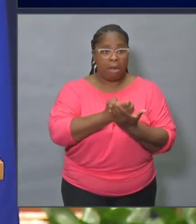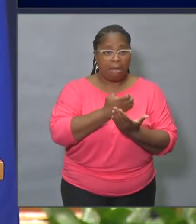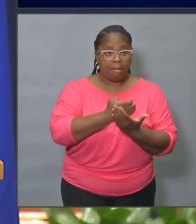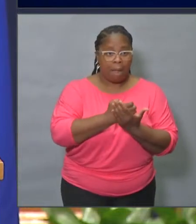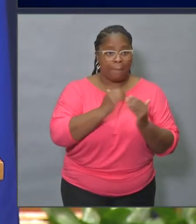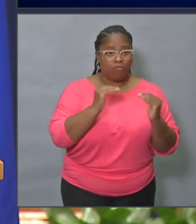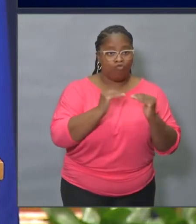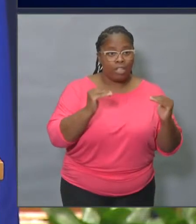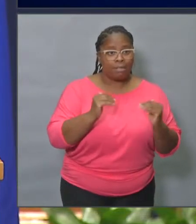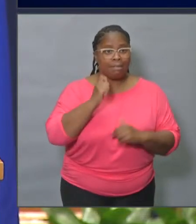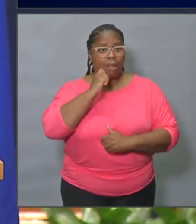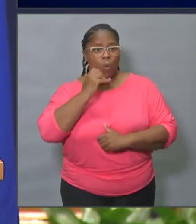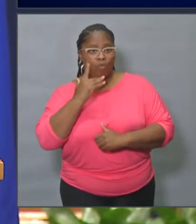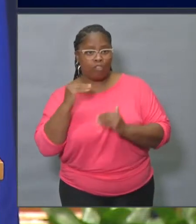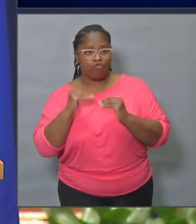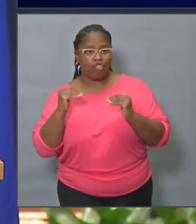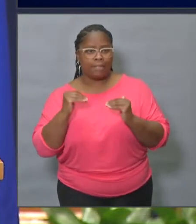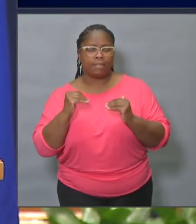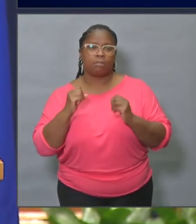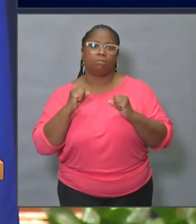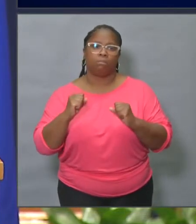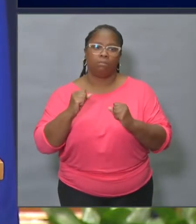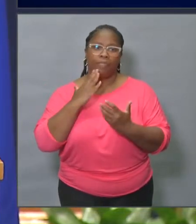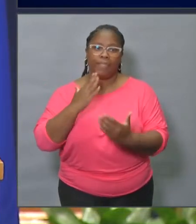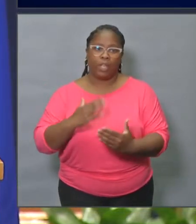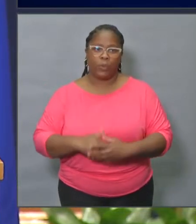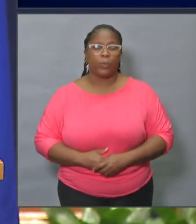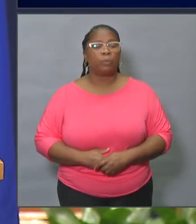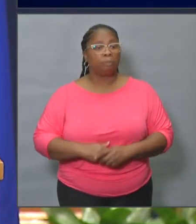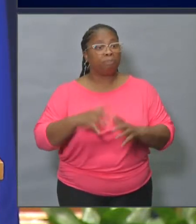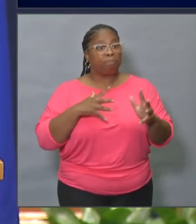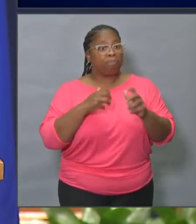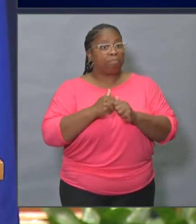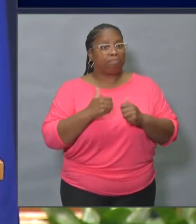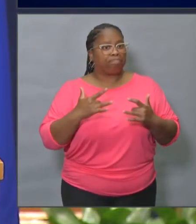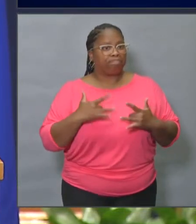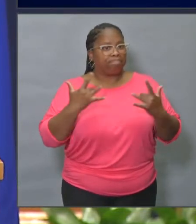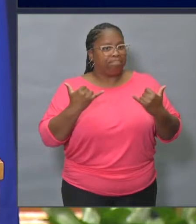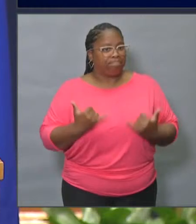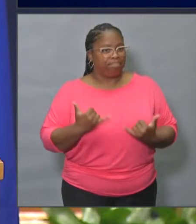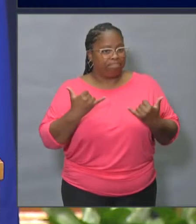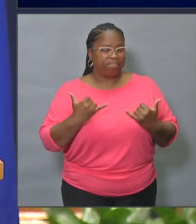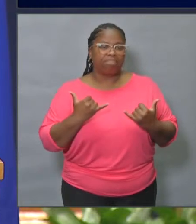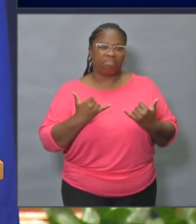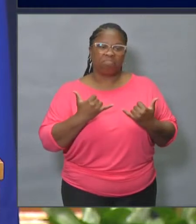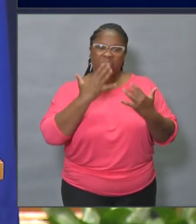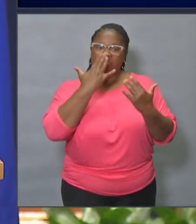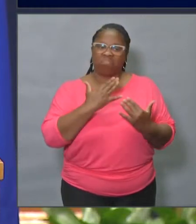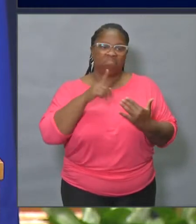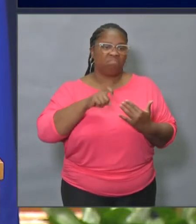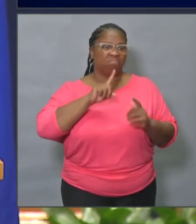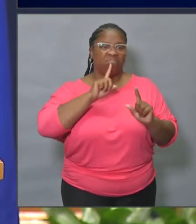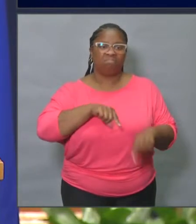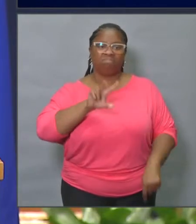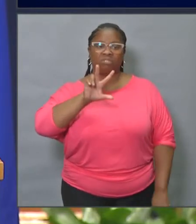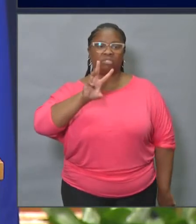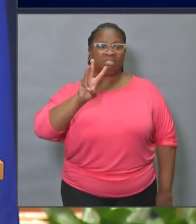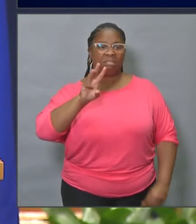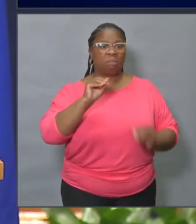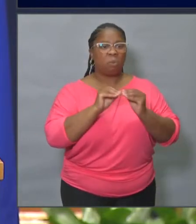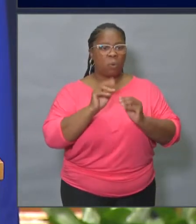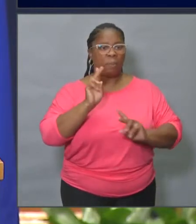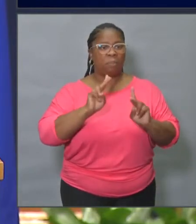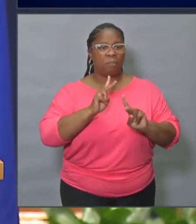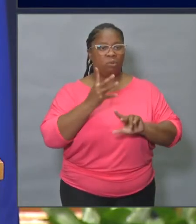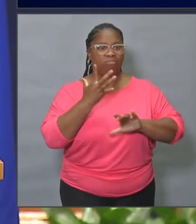justice. I want to start by updating everyone on our current status. I'm sad to report 36 additional people have